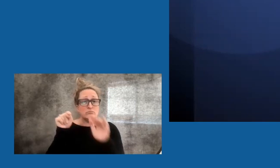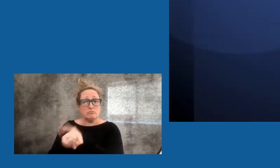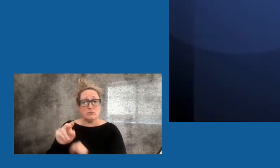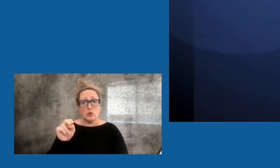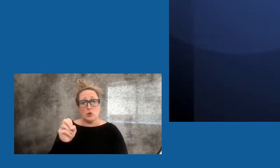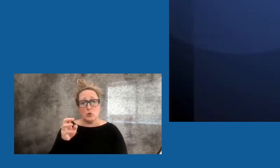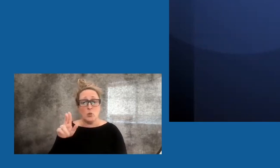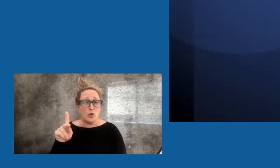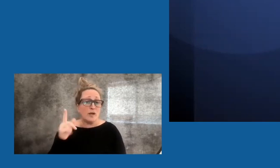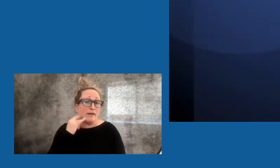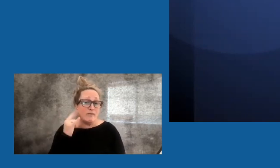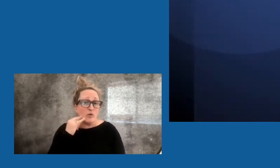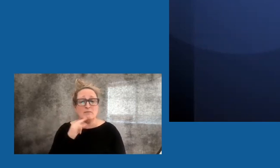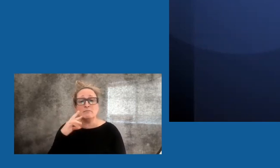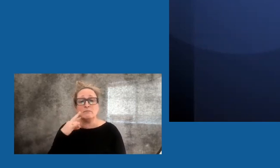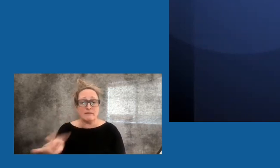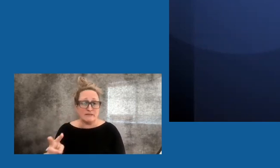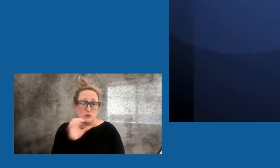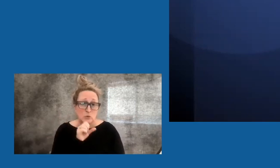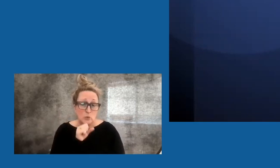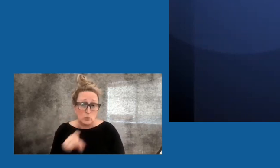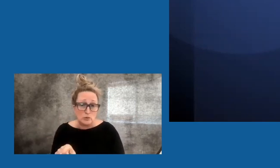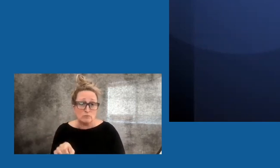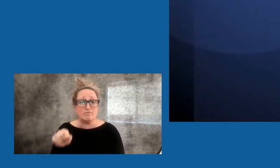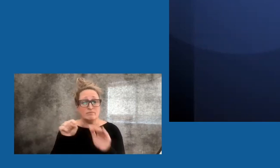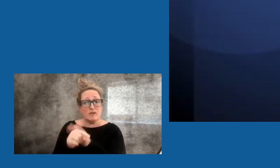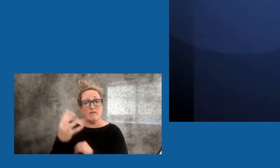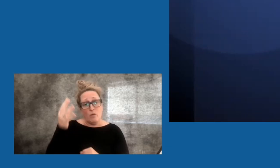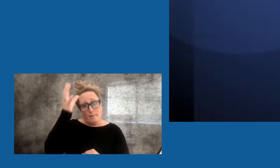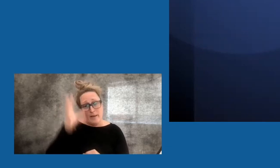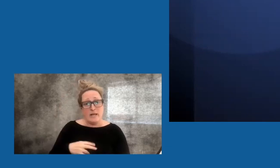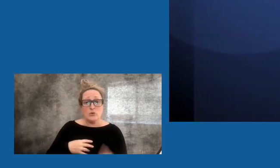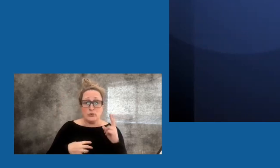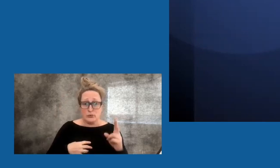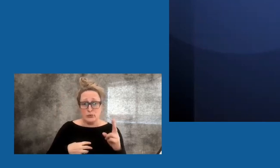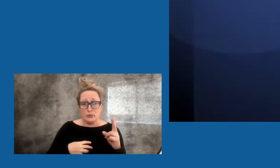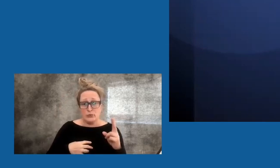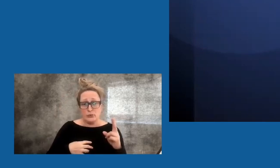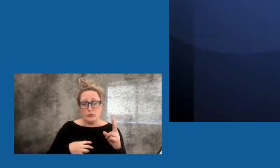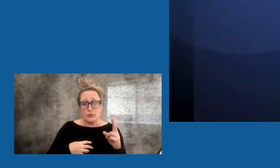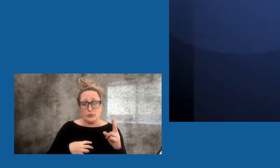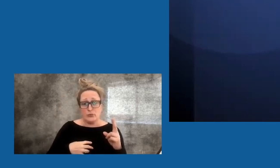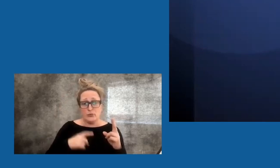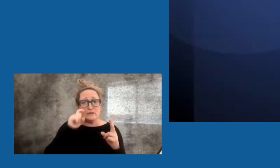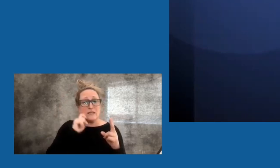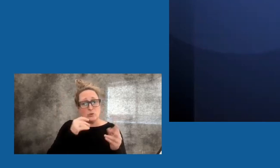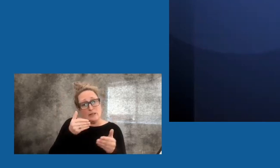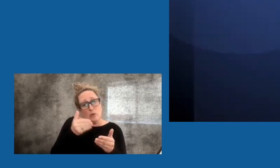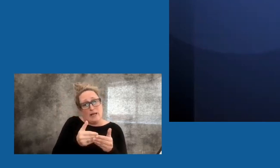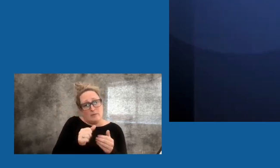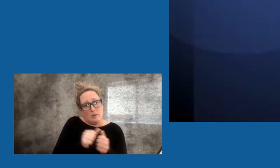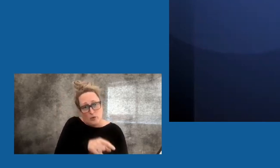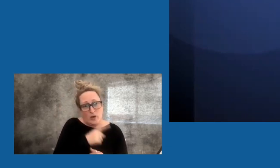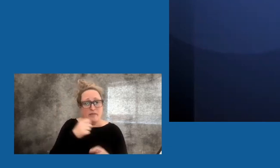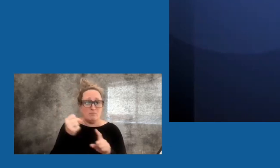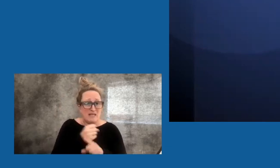Newark, California at the age of 17. She was murdered by 4 men, 2 of them whom sexually intimate with her, and then